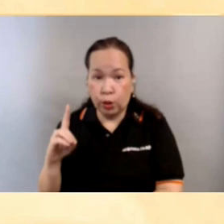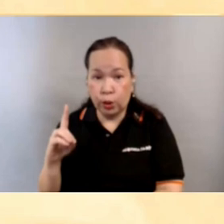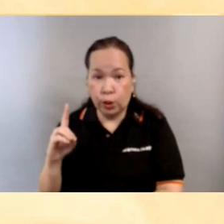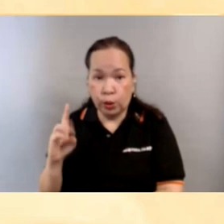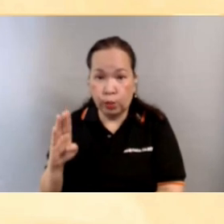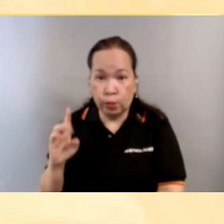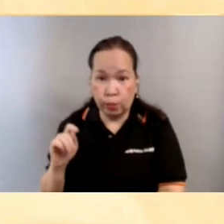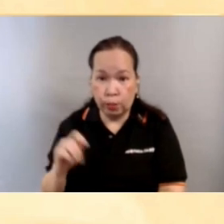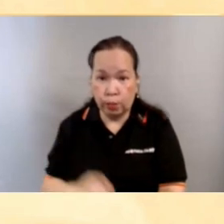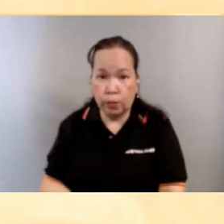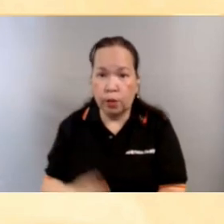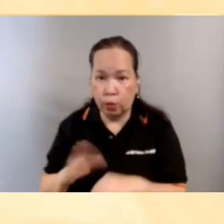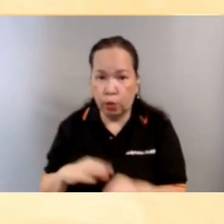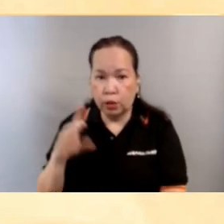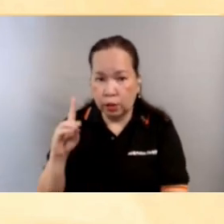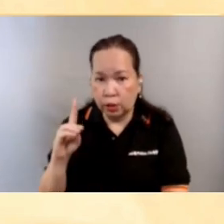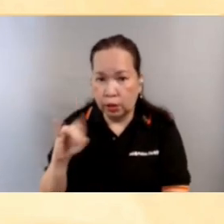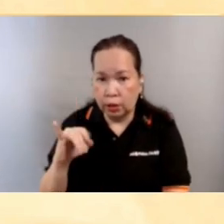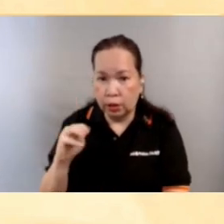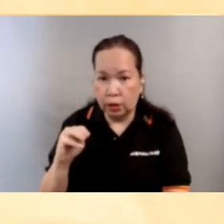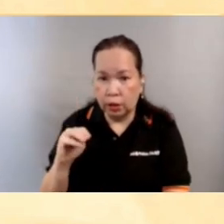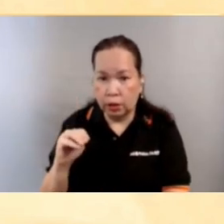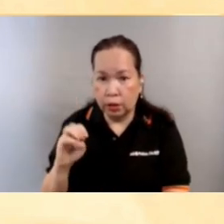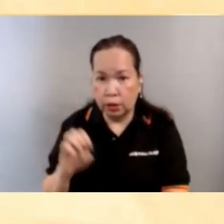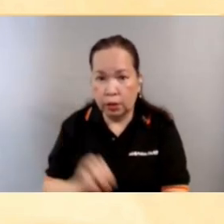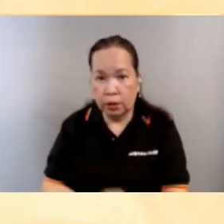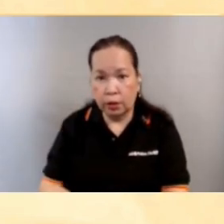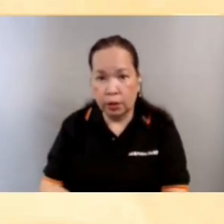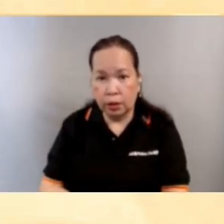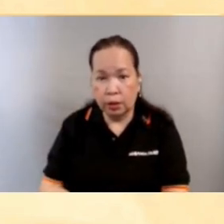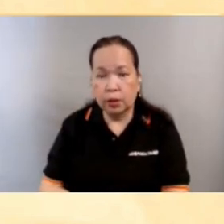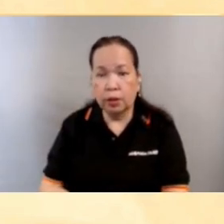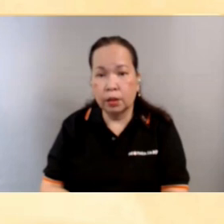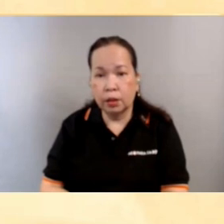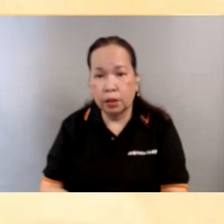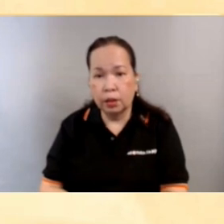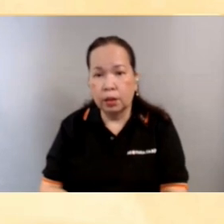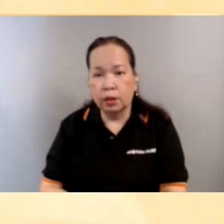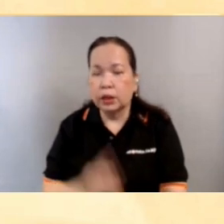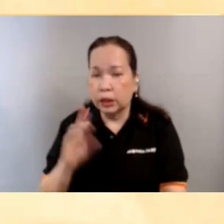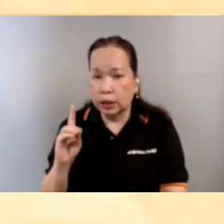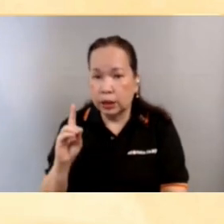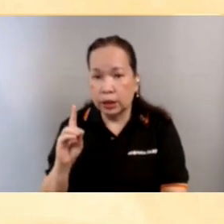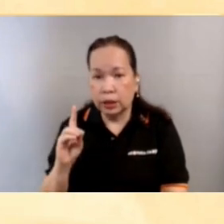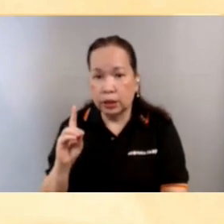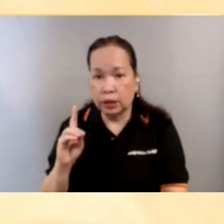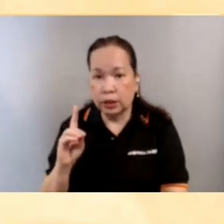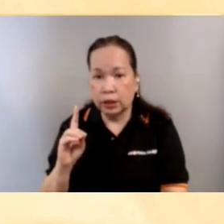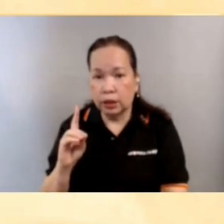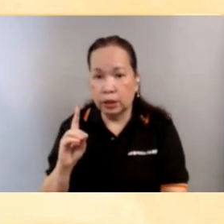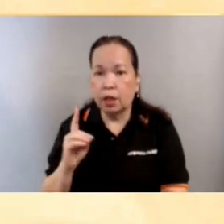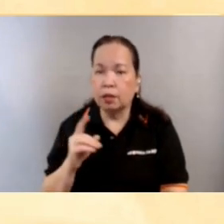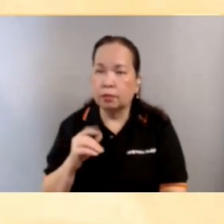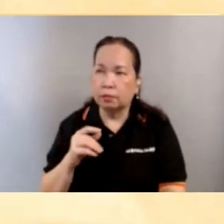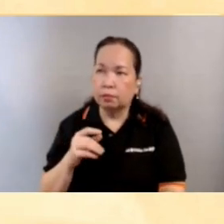DIME, call it DIME, no? The mnemonic, whatever you call it, is DIME, meaning D for is stress